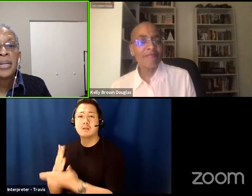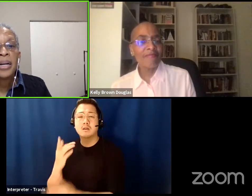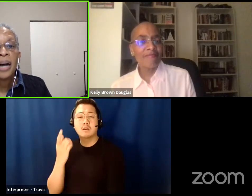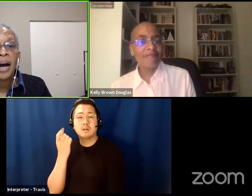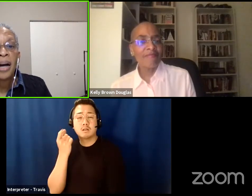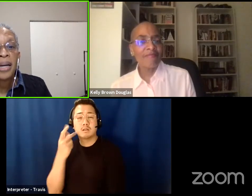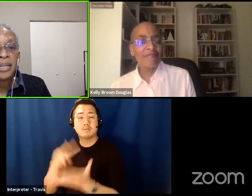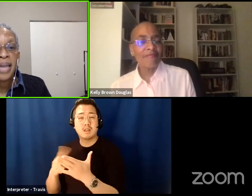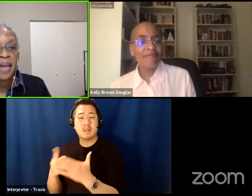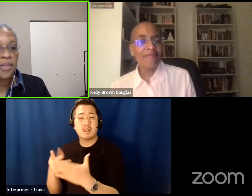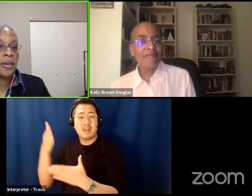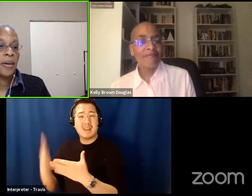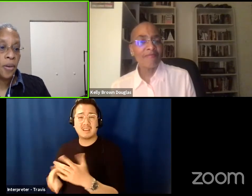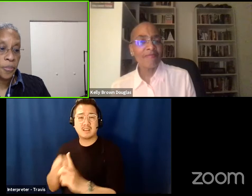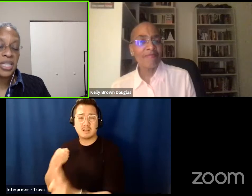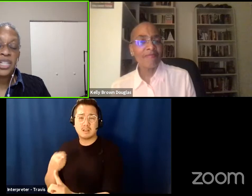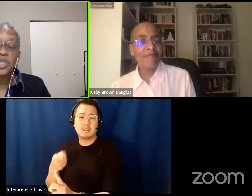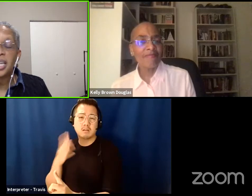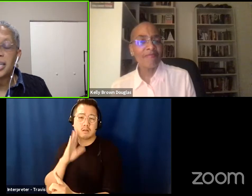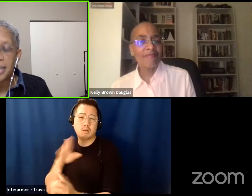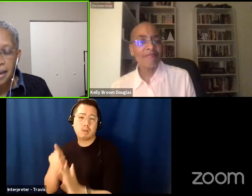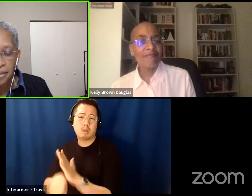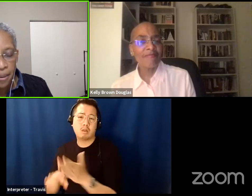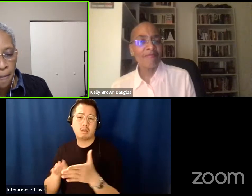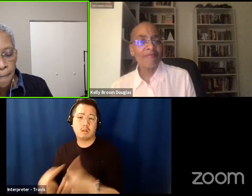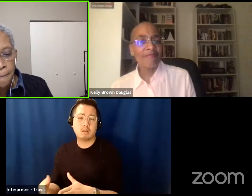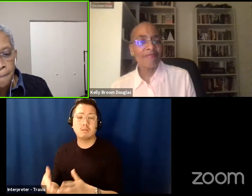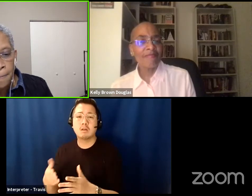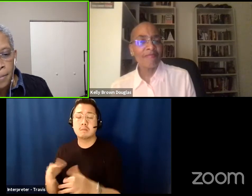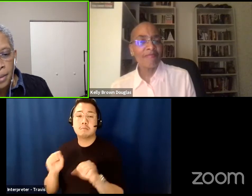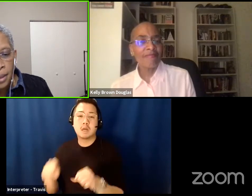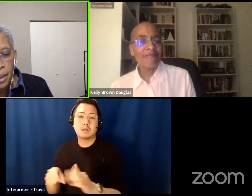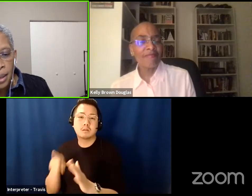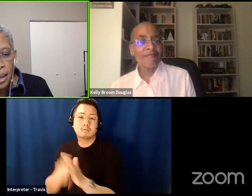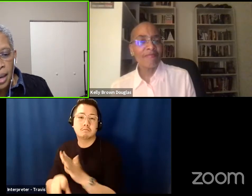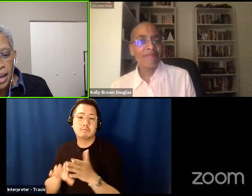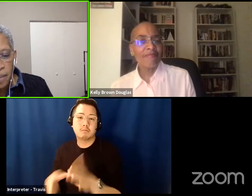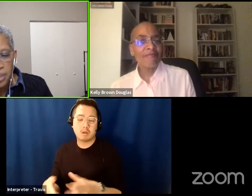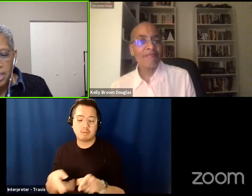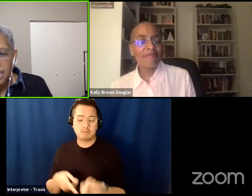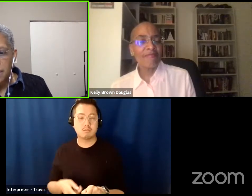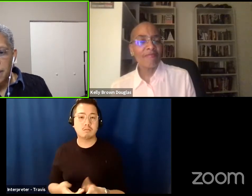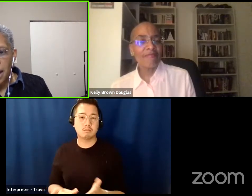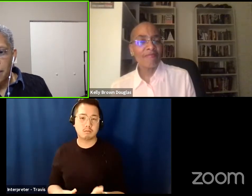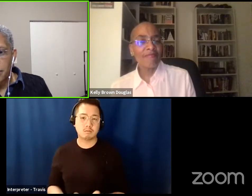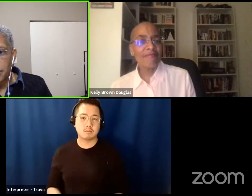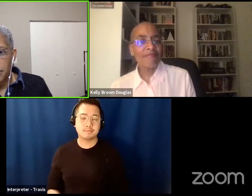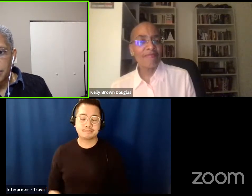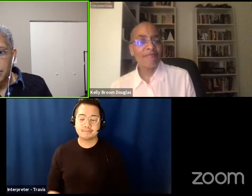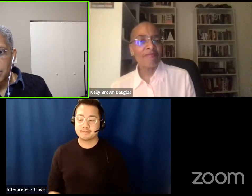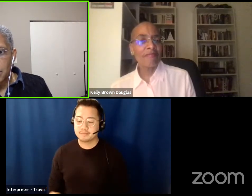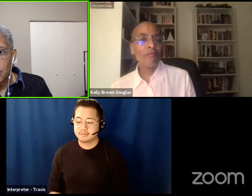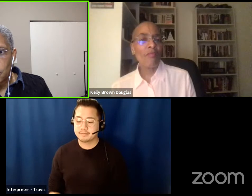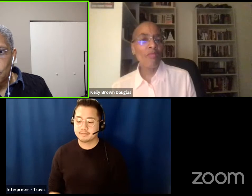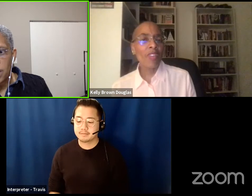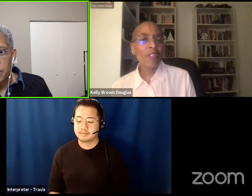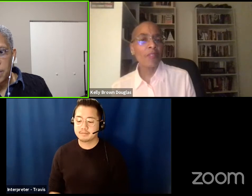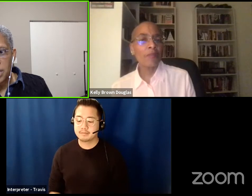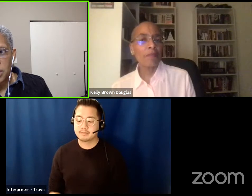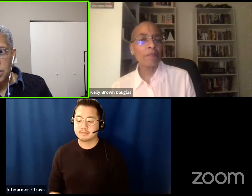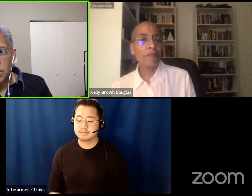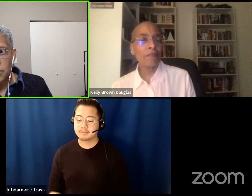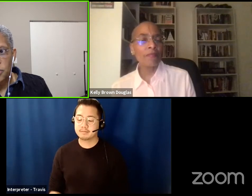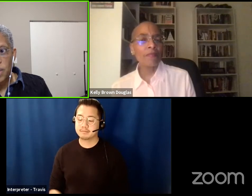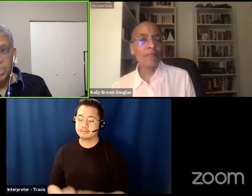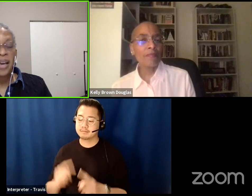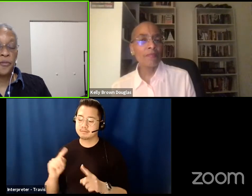end in death or potentially end in death. And I've been thinking about what it